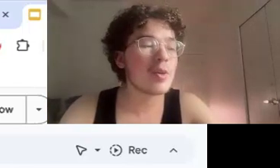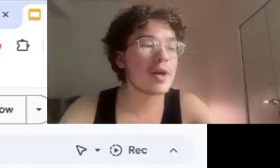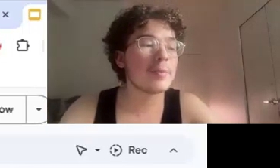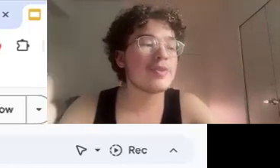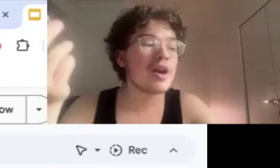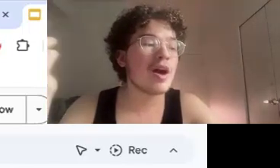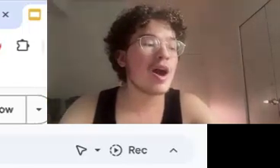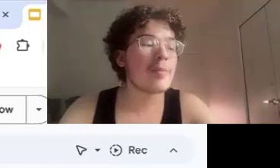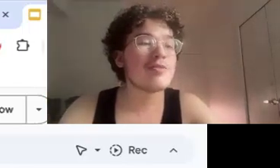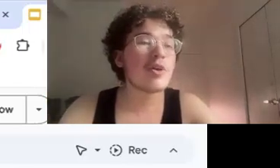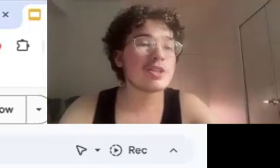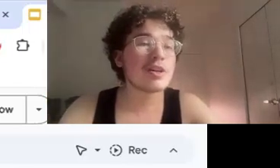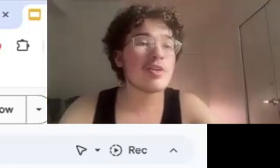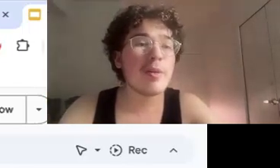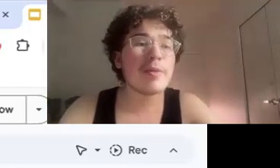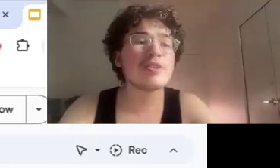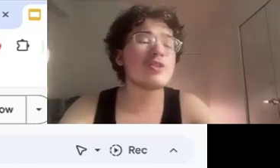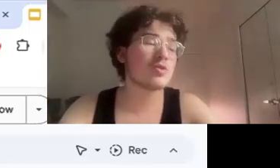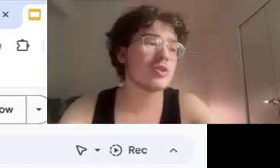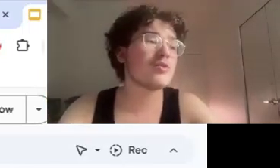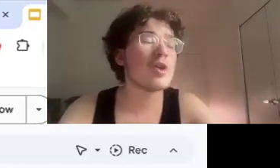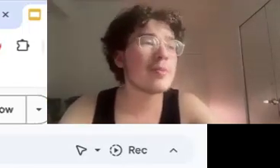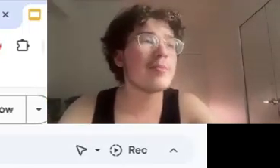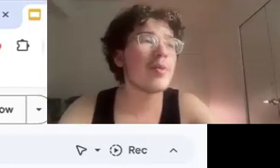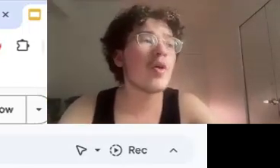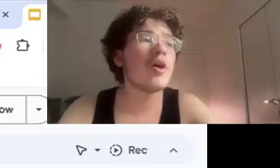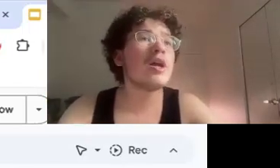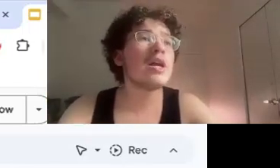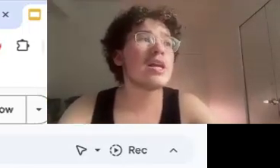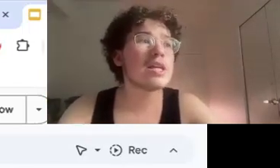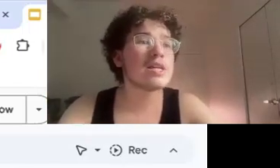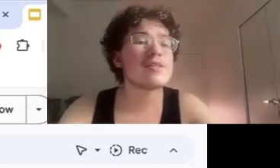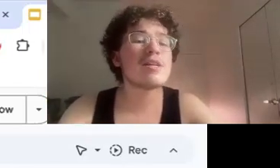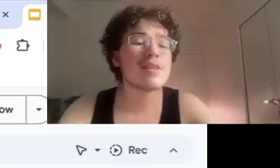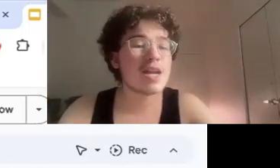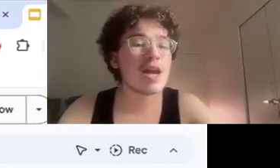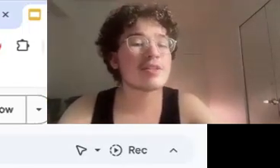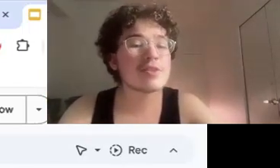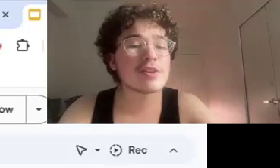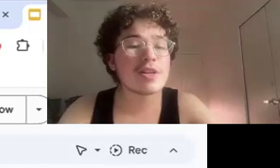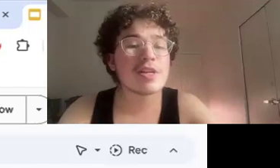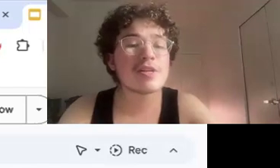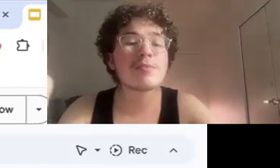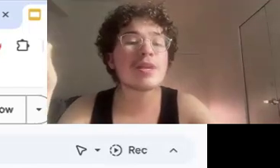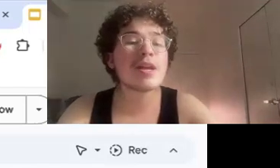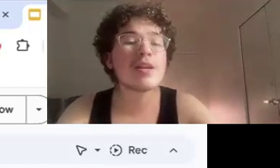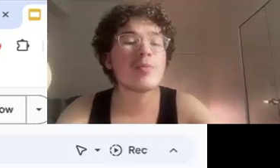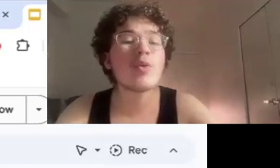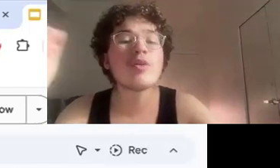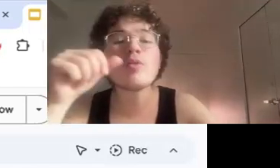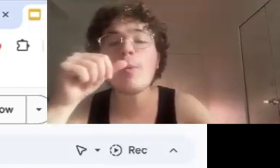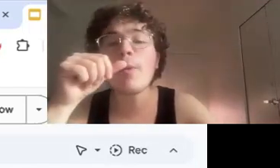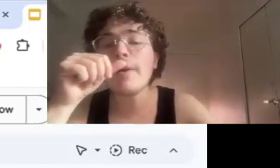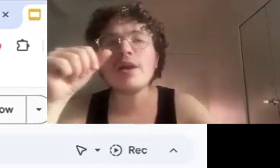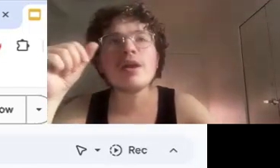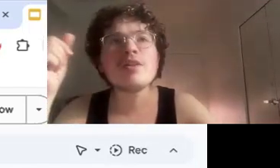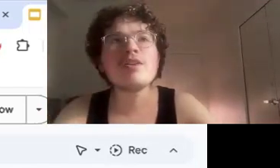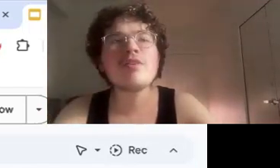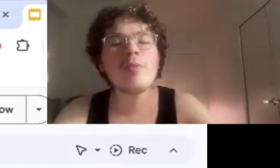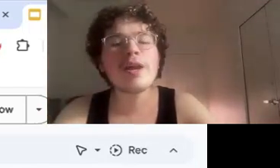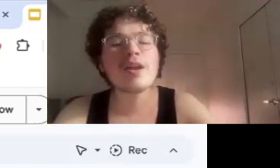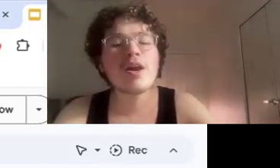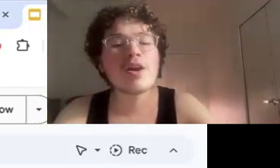sterilizations of any state. So this is more of an unfinished thought and set of further research questions than anything else, but I'm curious